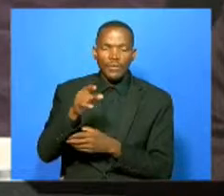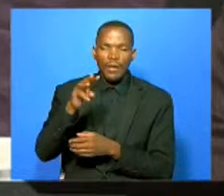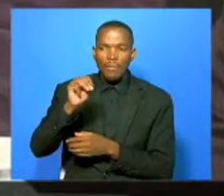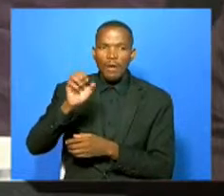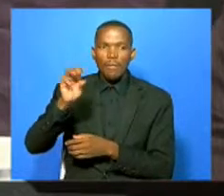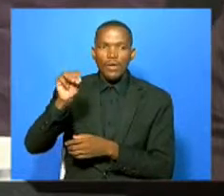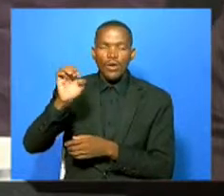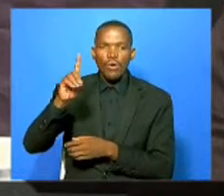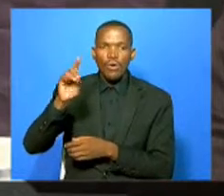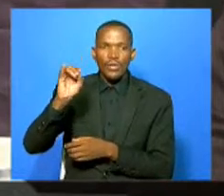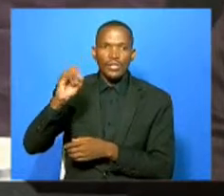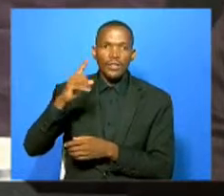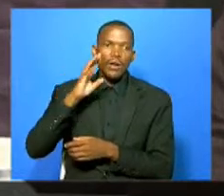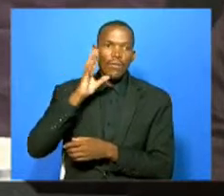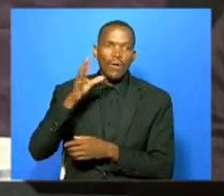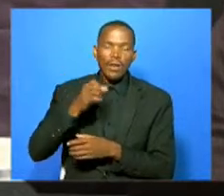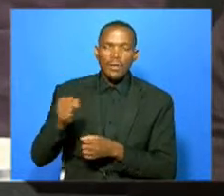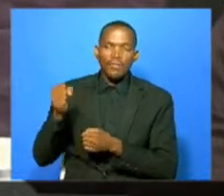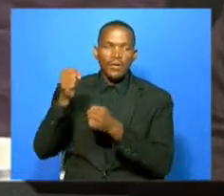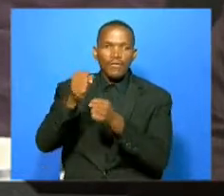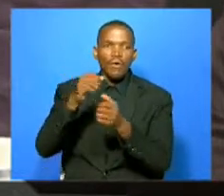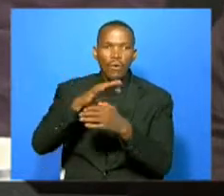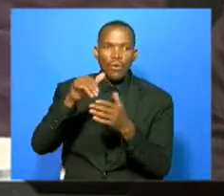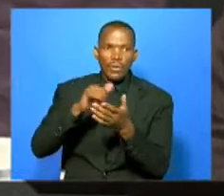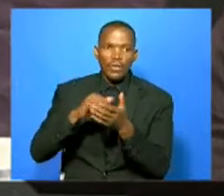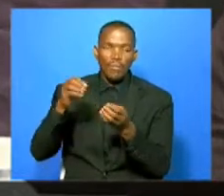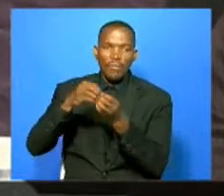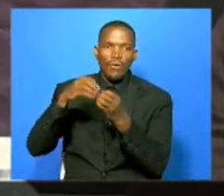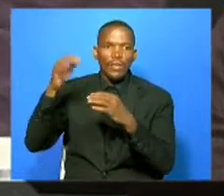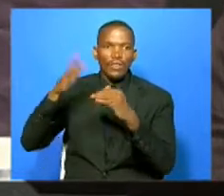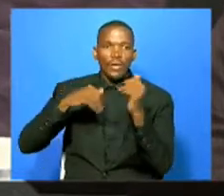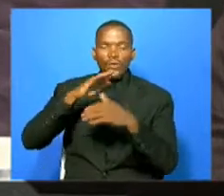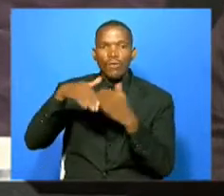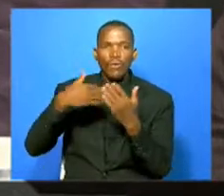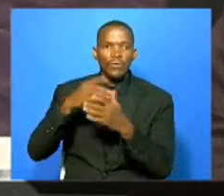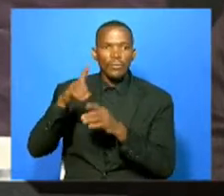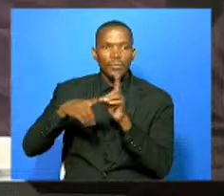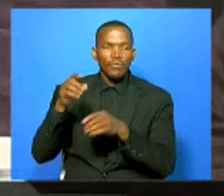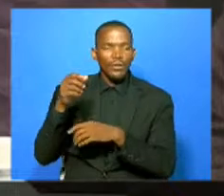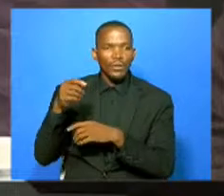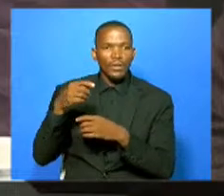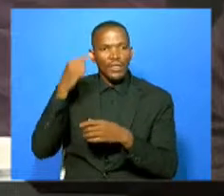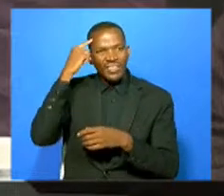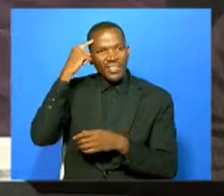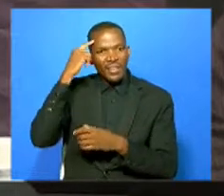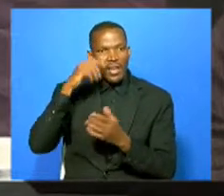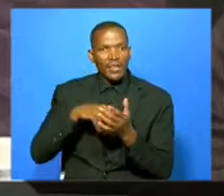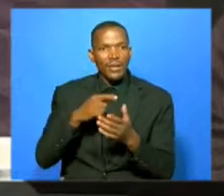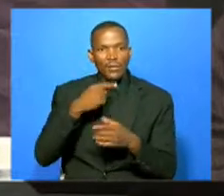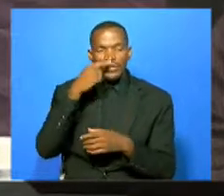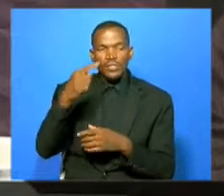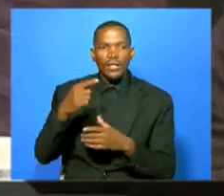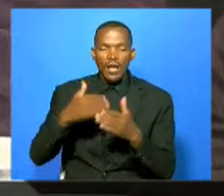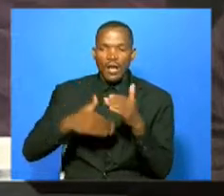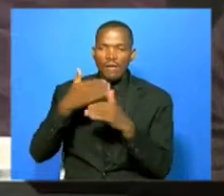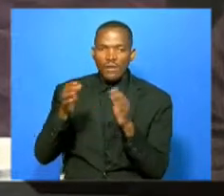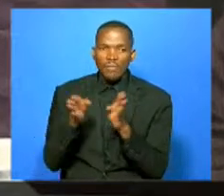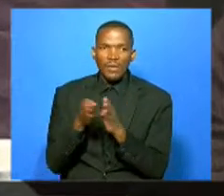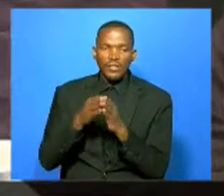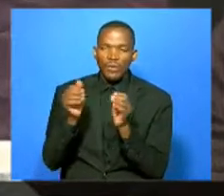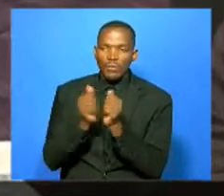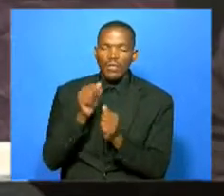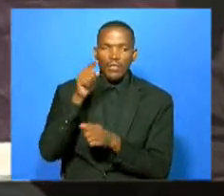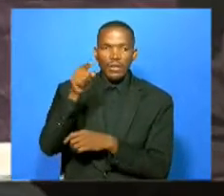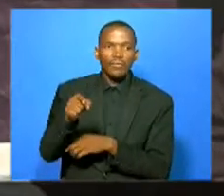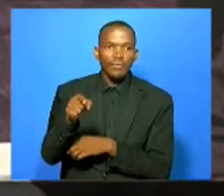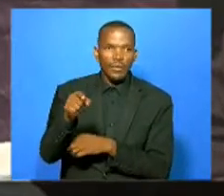Mamelodi is going to deliver beyond what everybody is thinking, and I'm assuring you that after my meeting with him